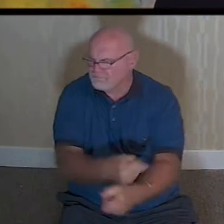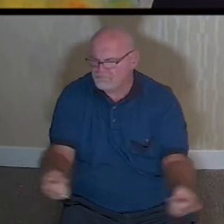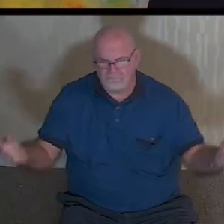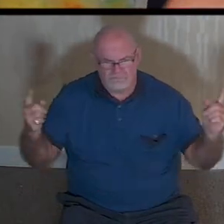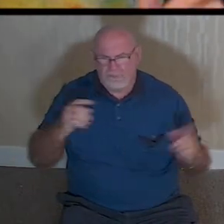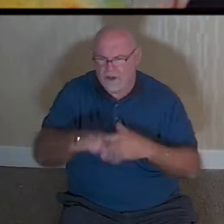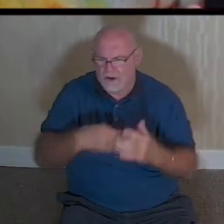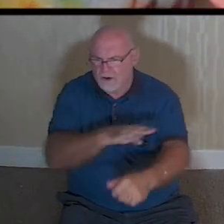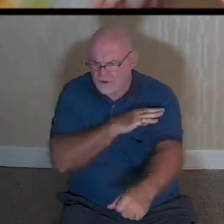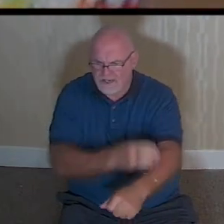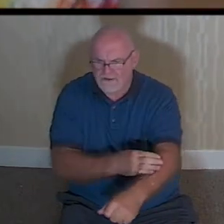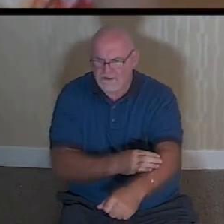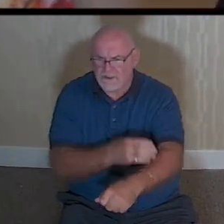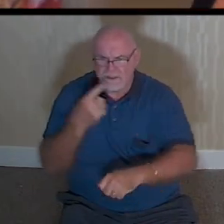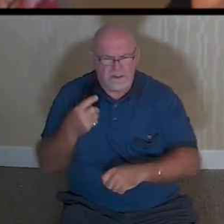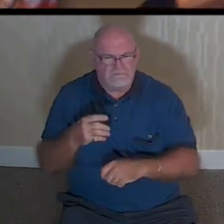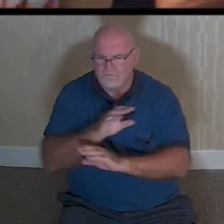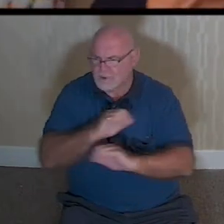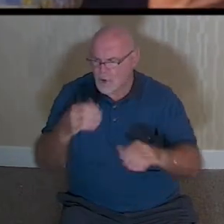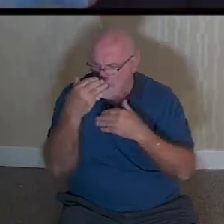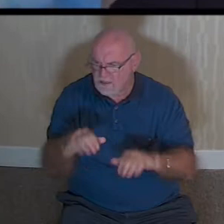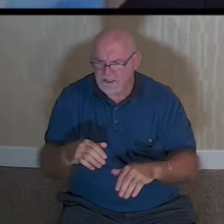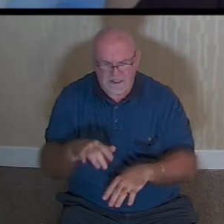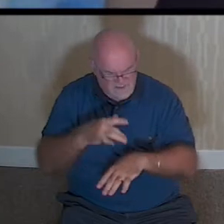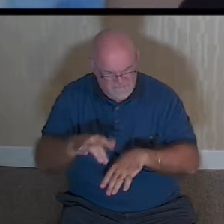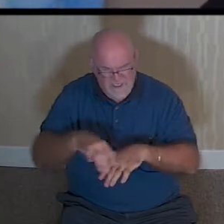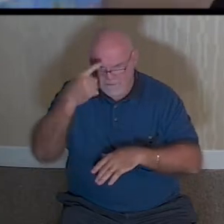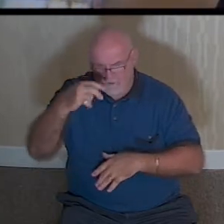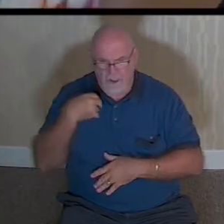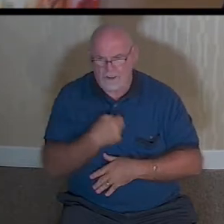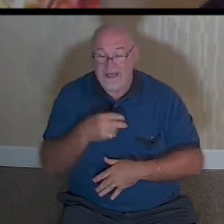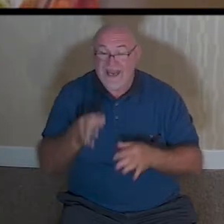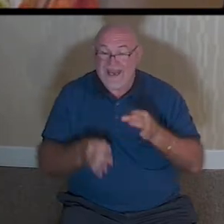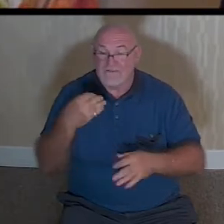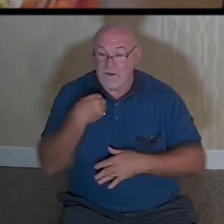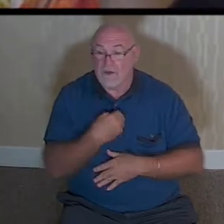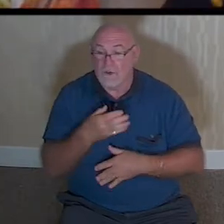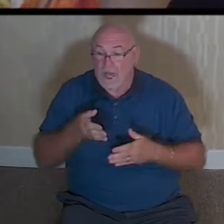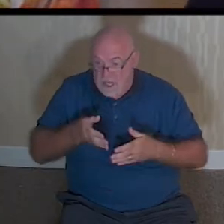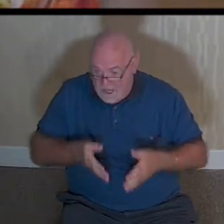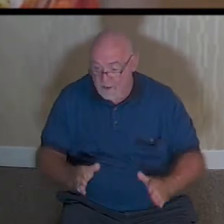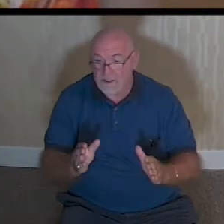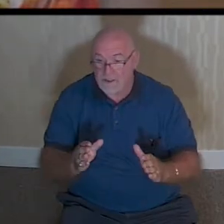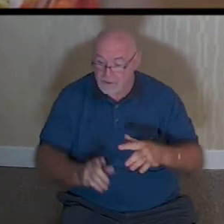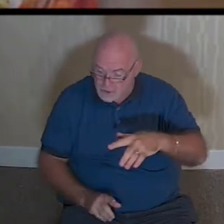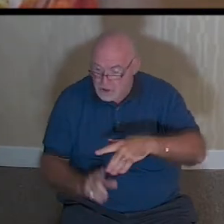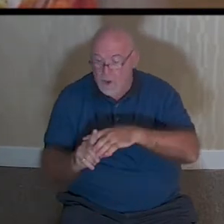all-powerful, infinite, and available to us if we will allow it to show